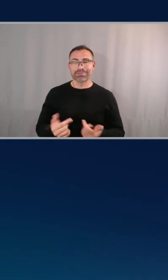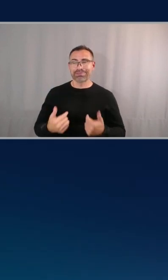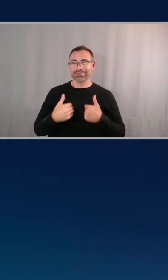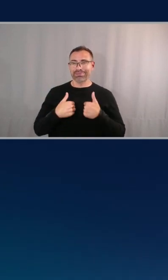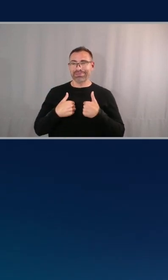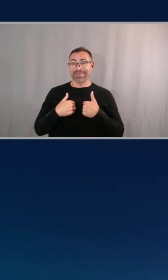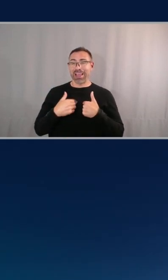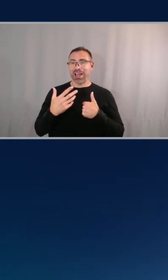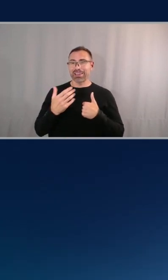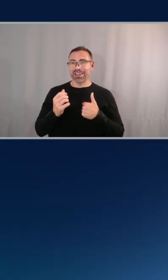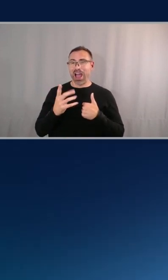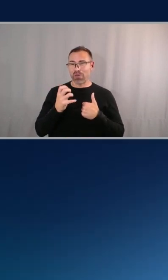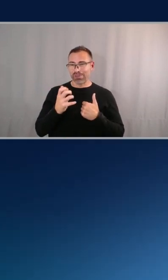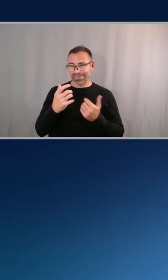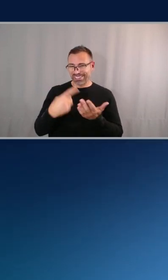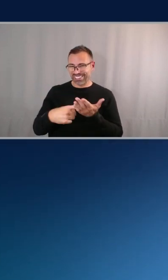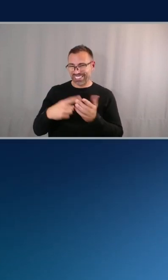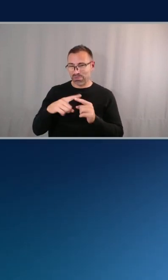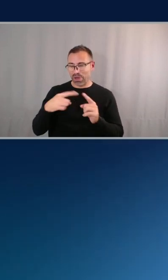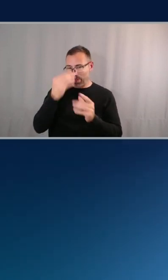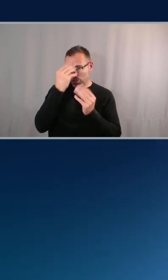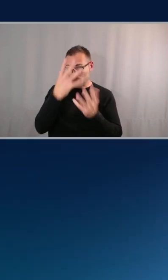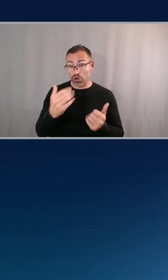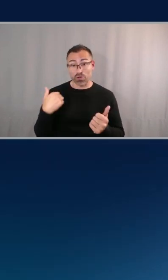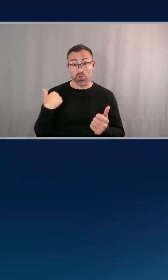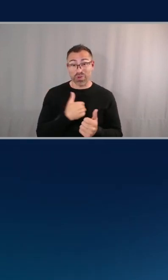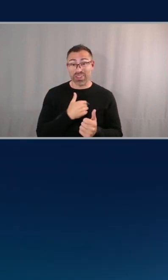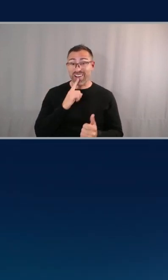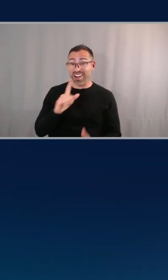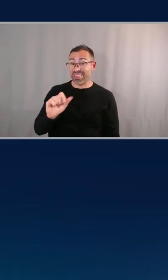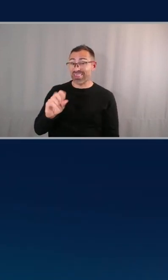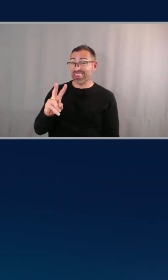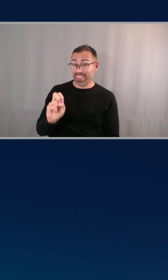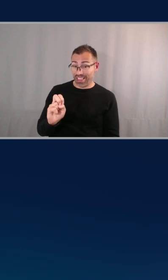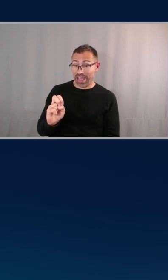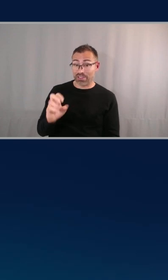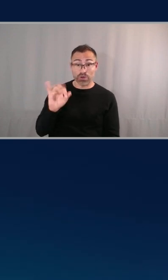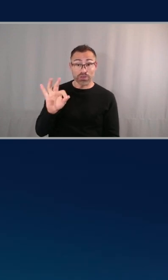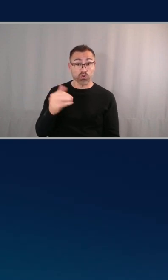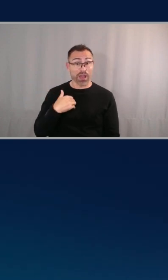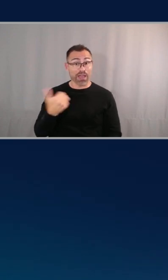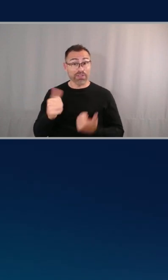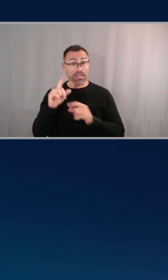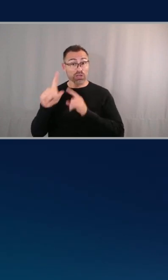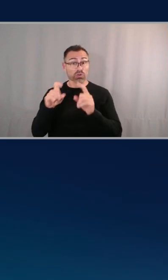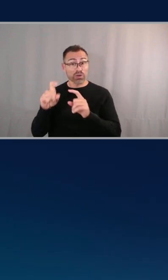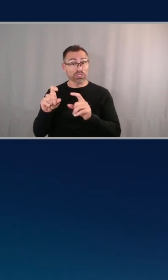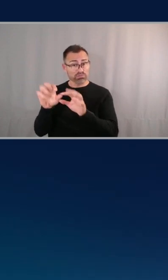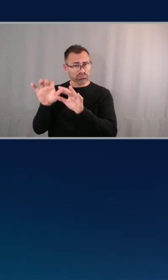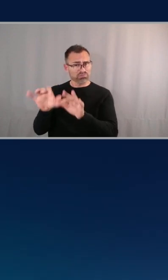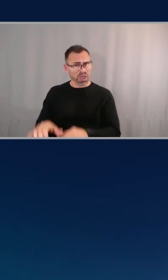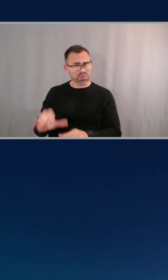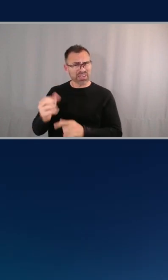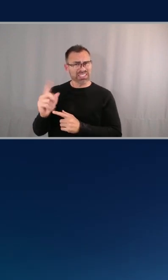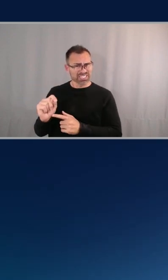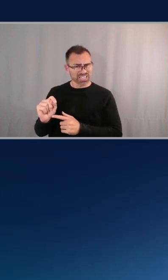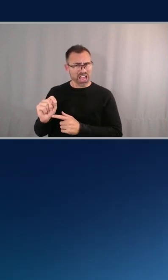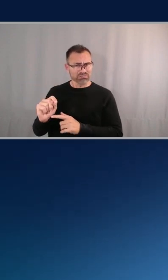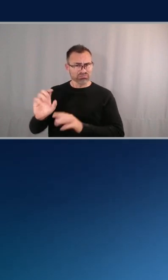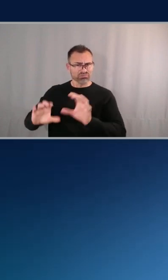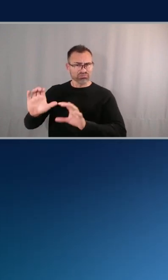are live. So if you have questions for Aditya along the way, we're happy to get those answered for you. We're monitoring the chat the entire